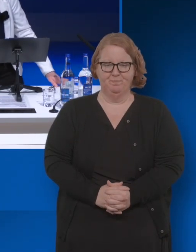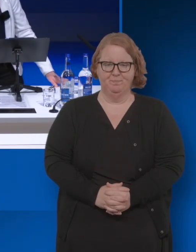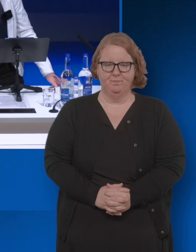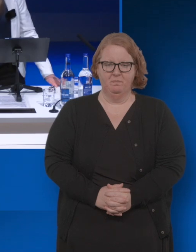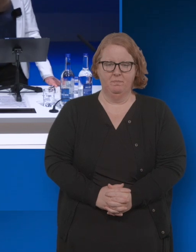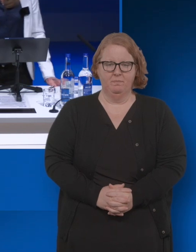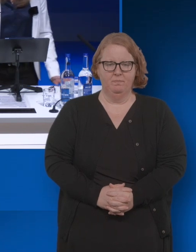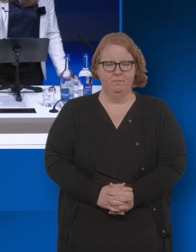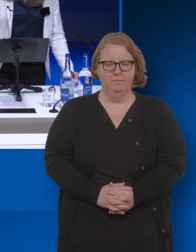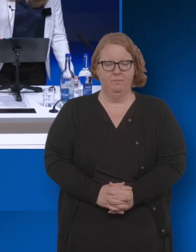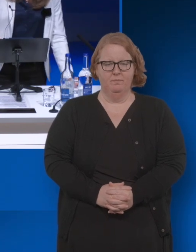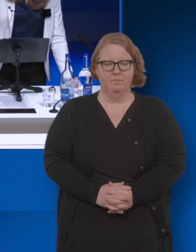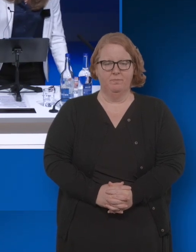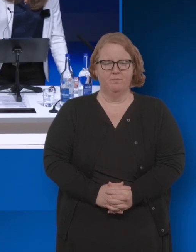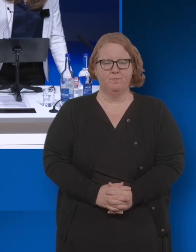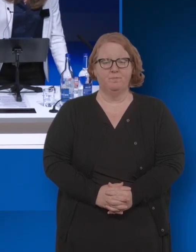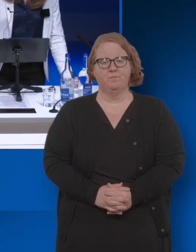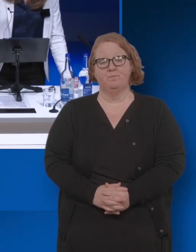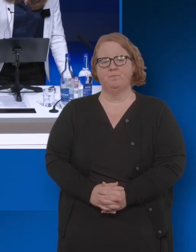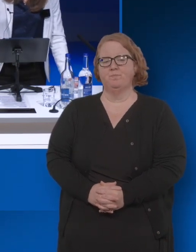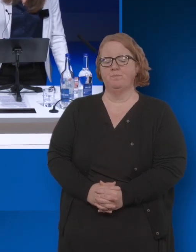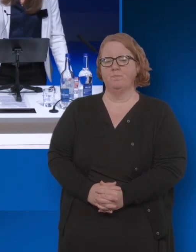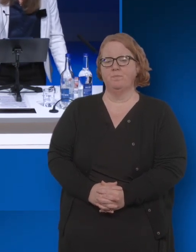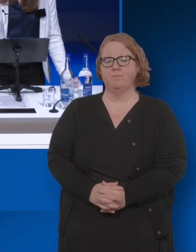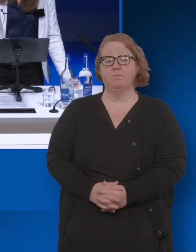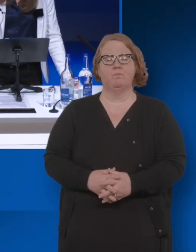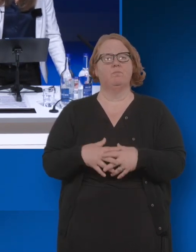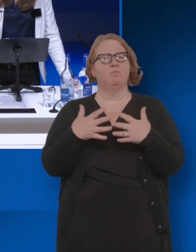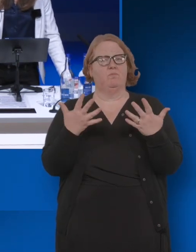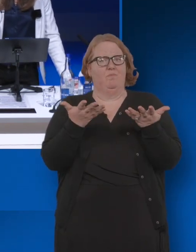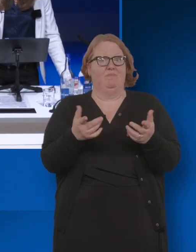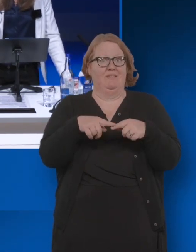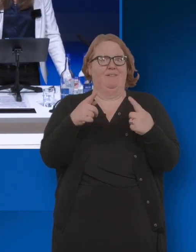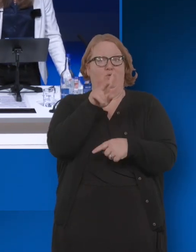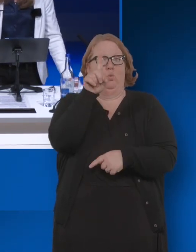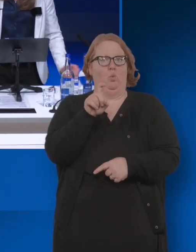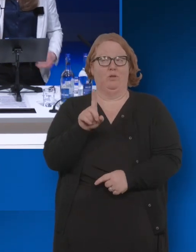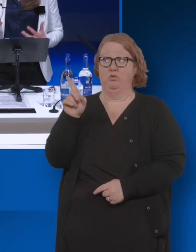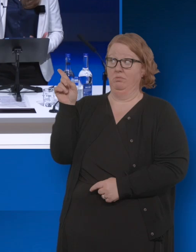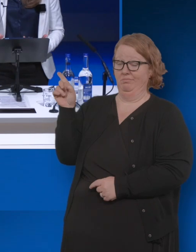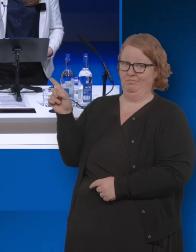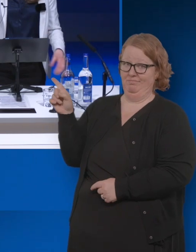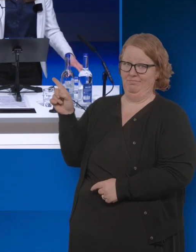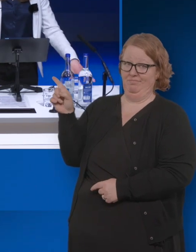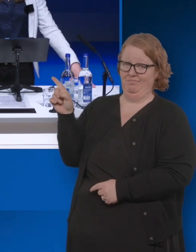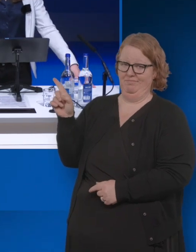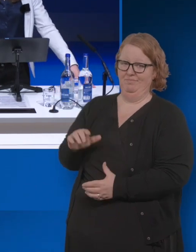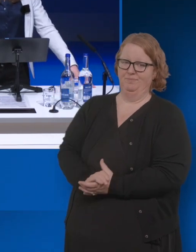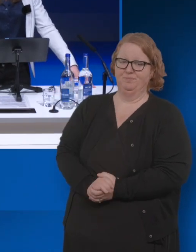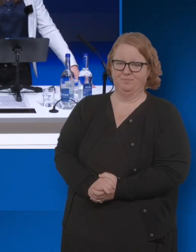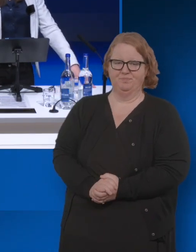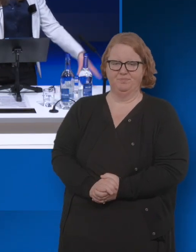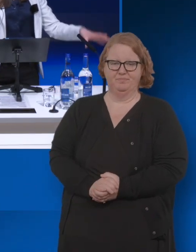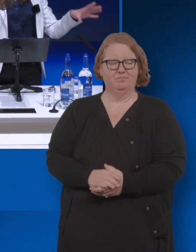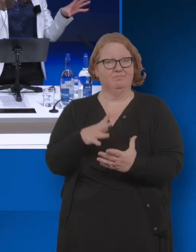Now, as I close, I just want to finish with a different question that actually relates to the whole